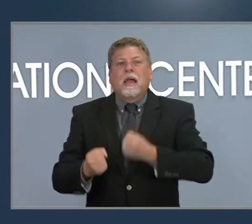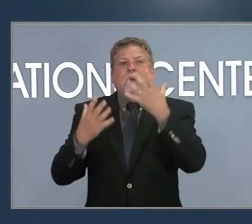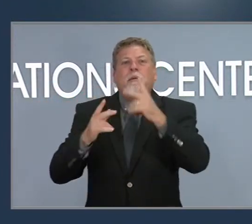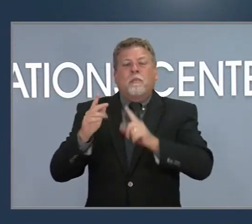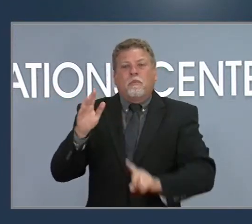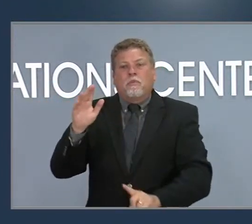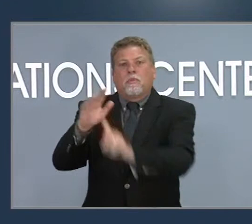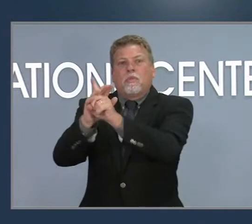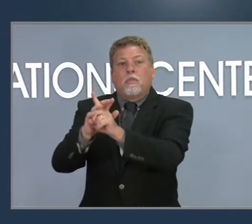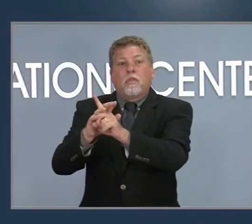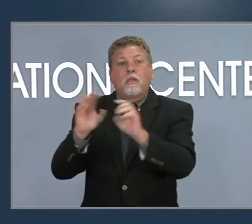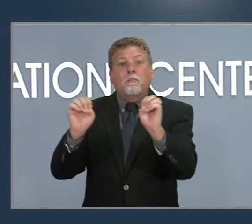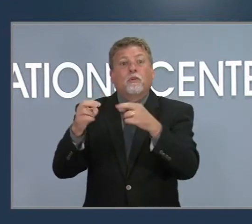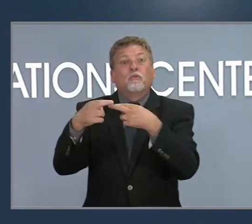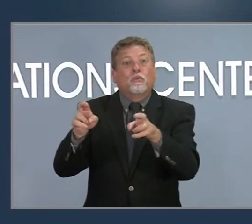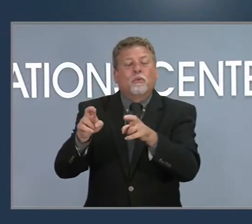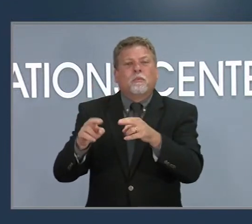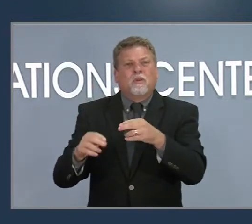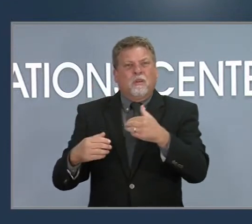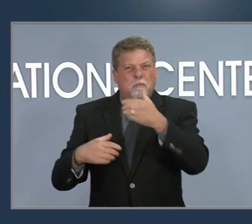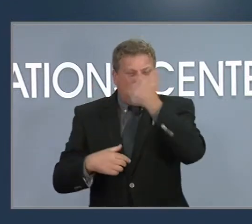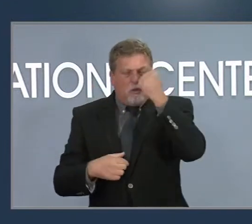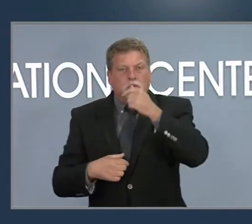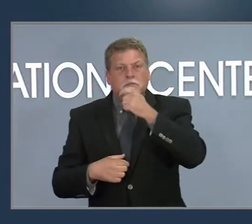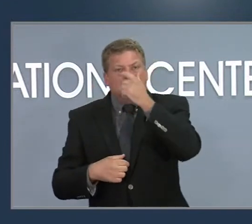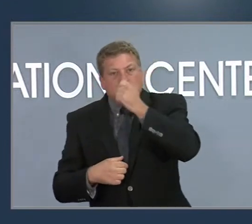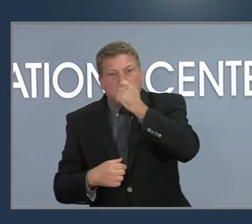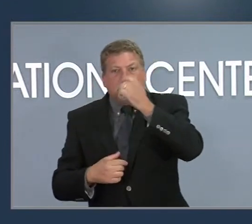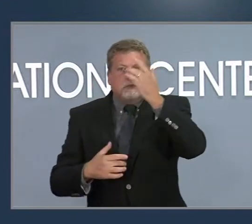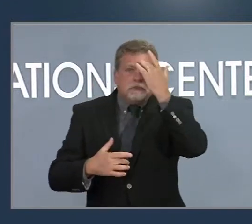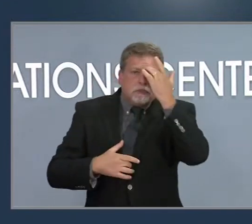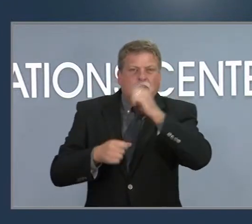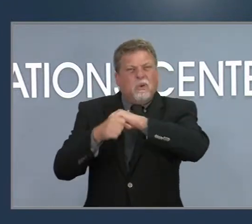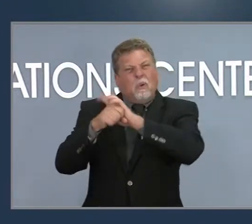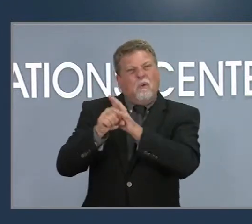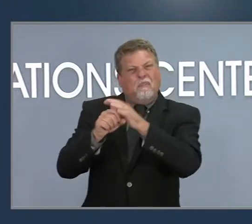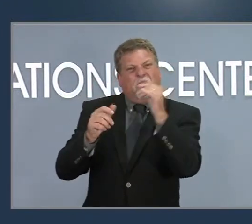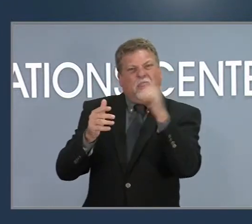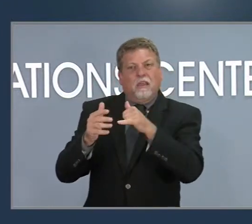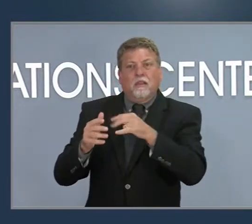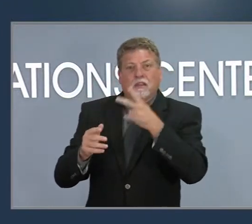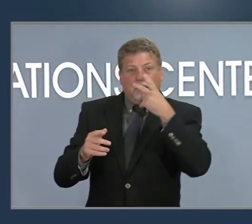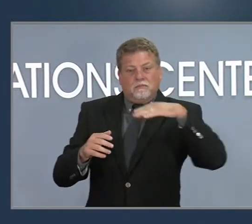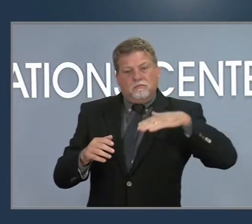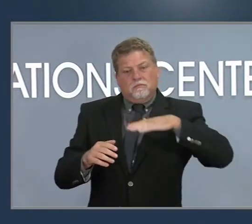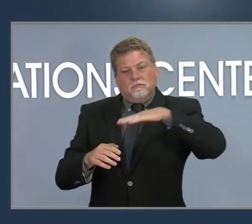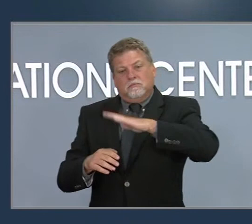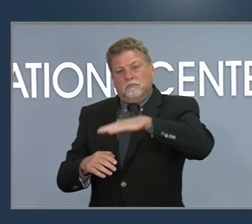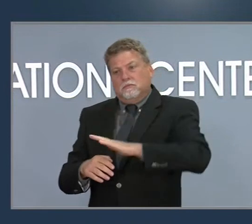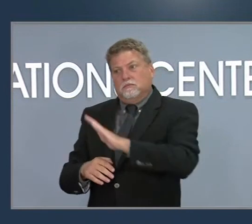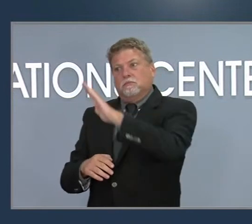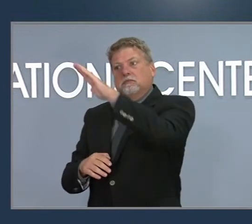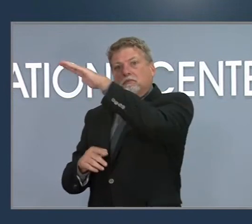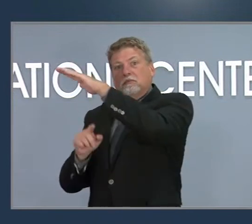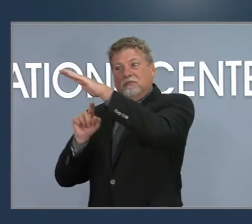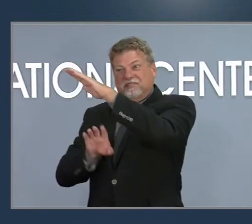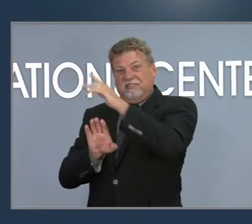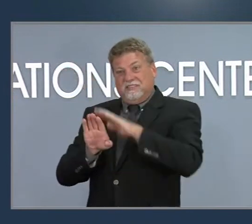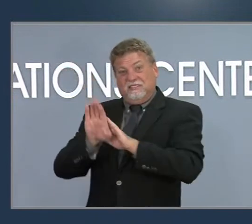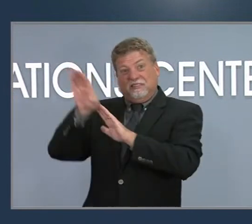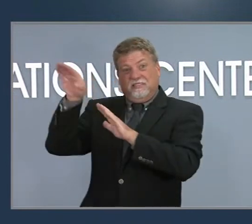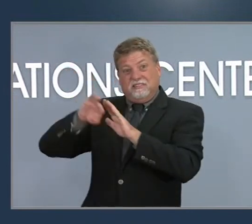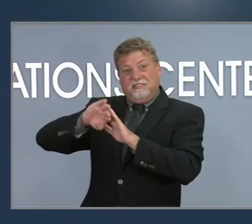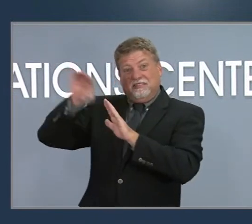and you can see when looking at that yellow line, it rose dramatically through July and August. However, if you look at that far